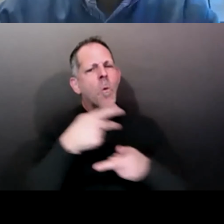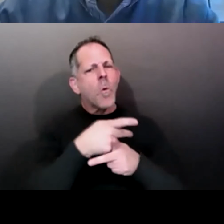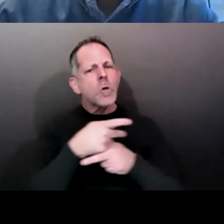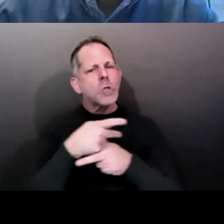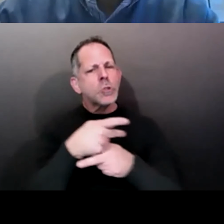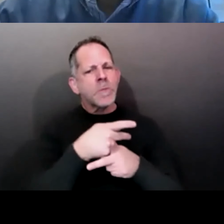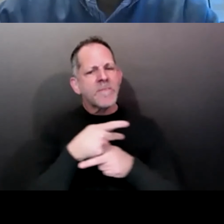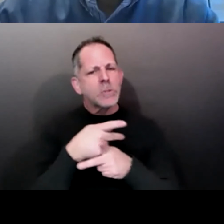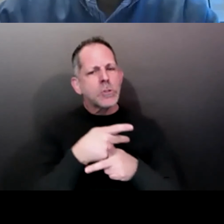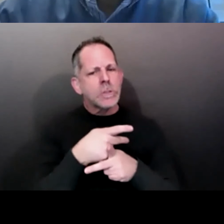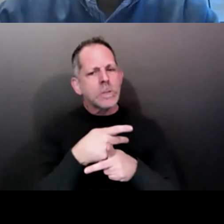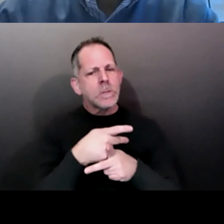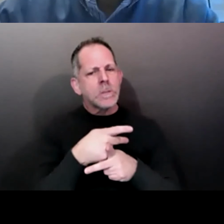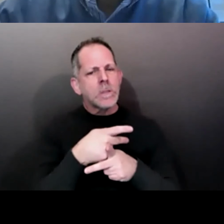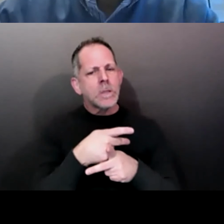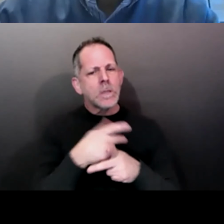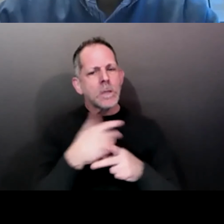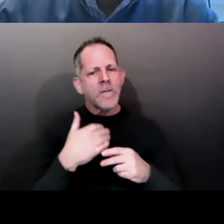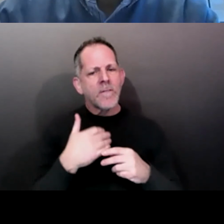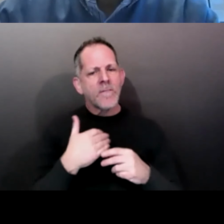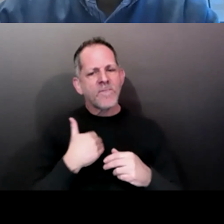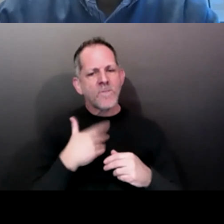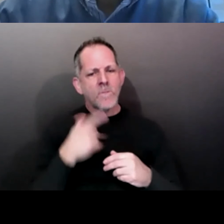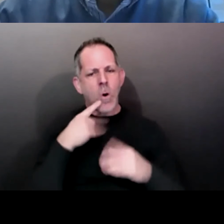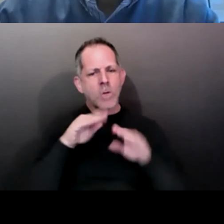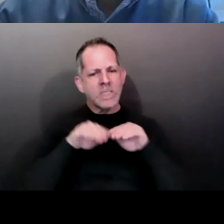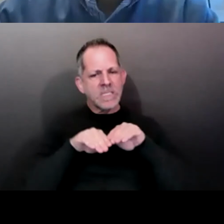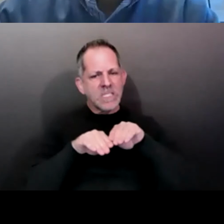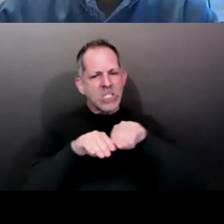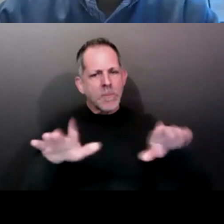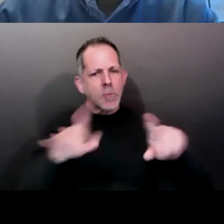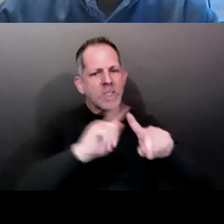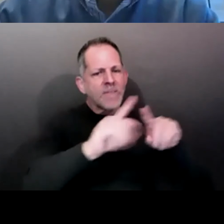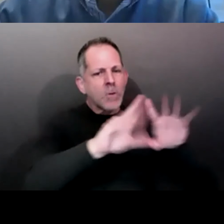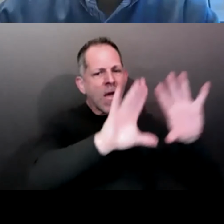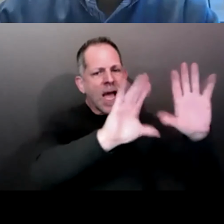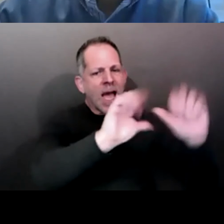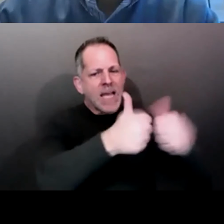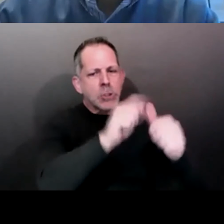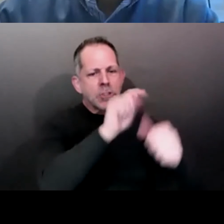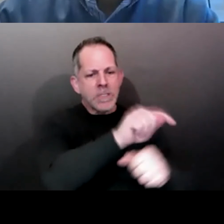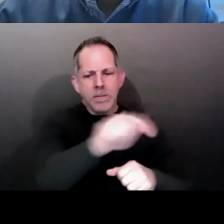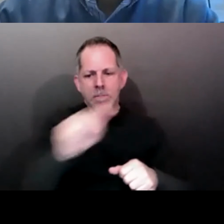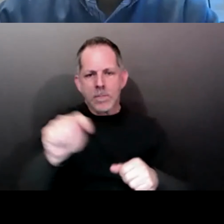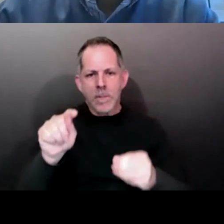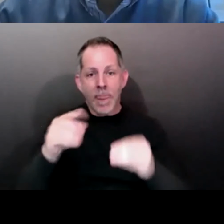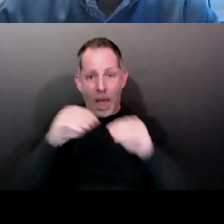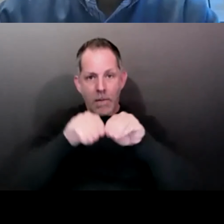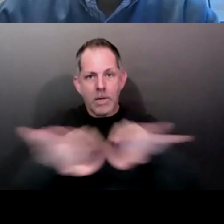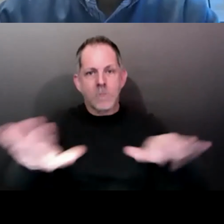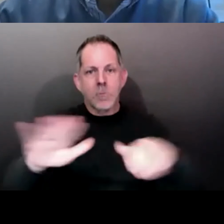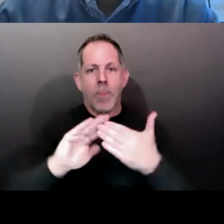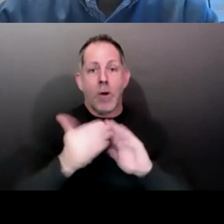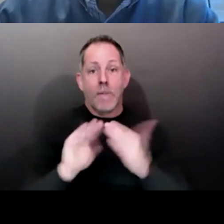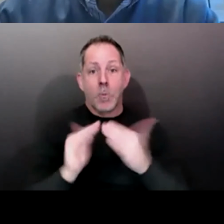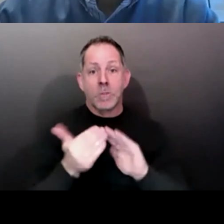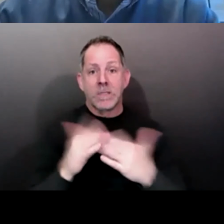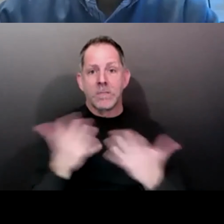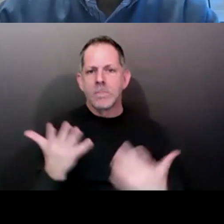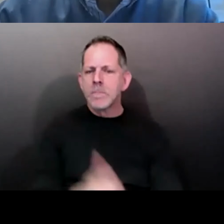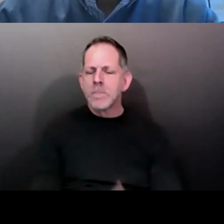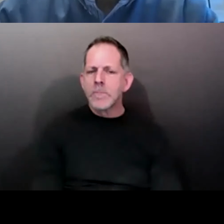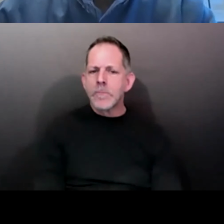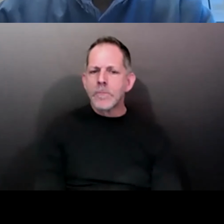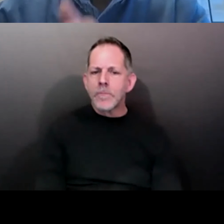agencies and then subsequently offering that to the community? So this is kind of a two-part question. There